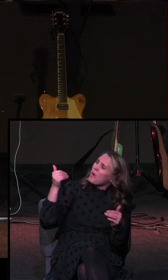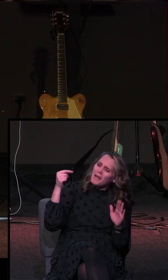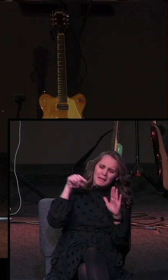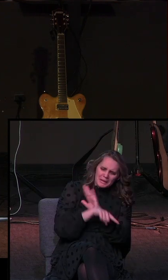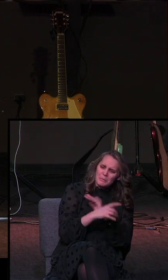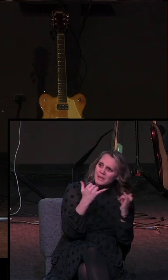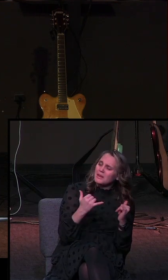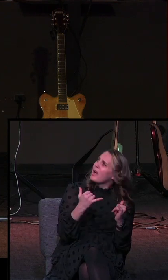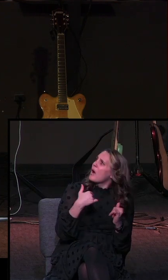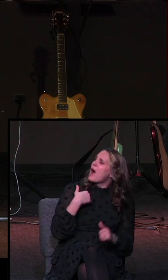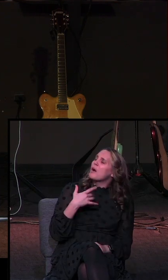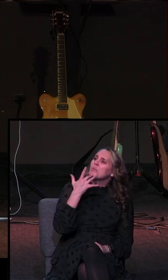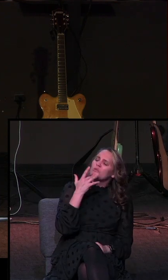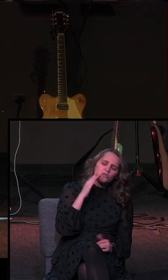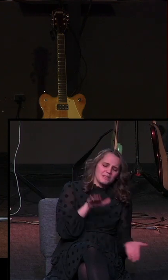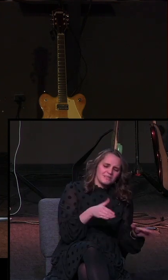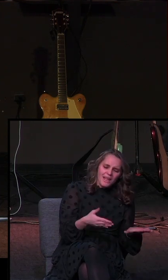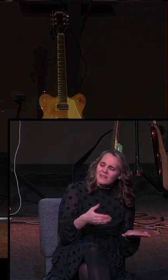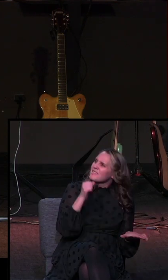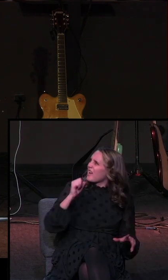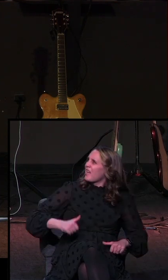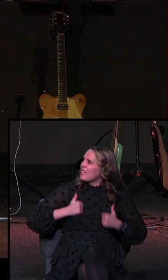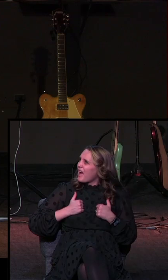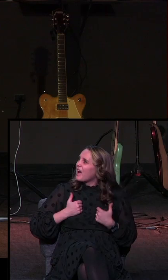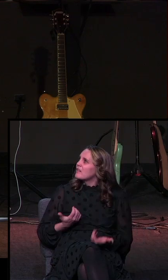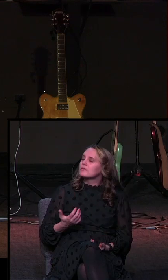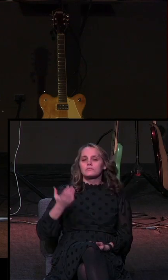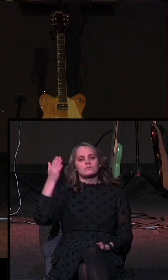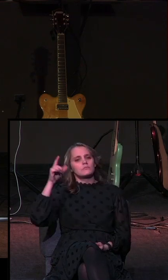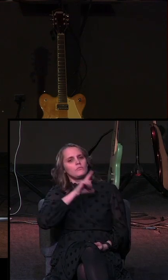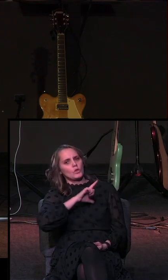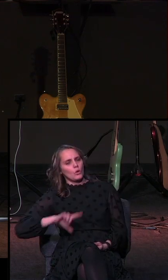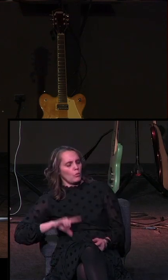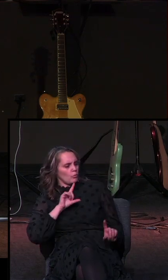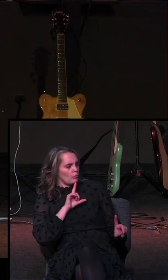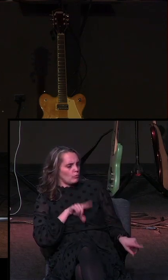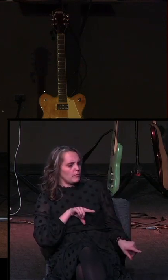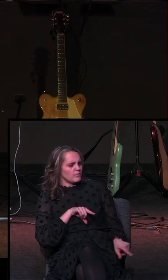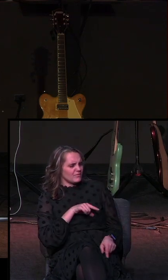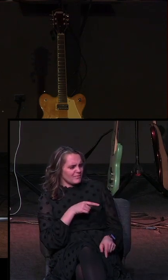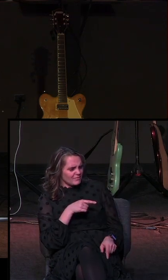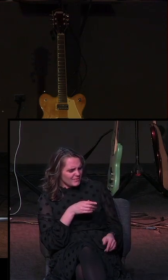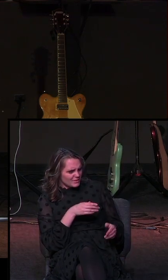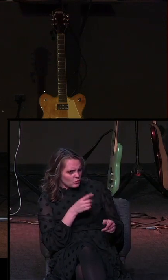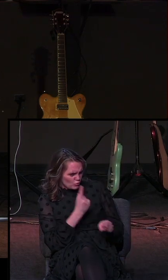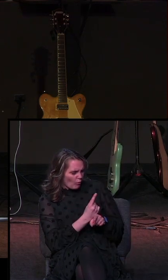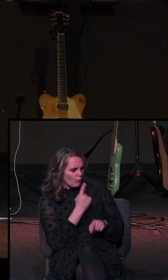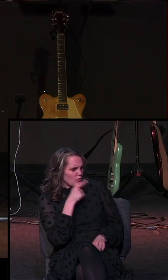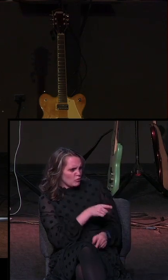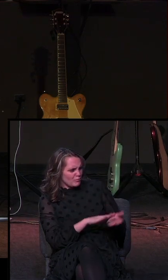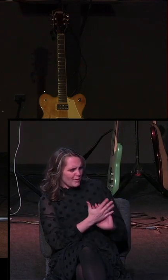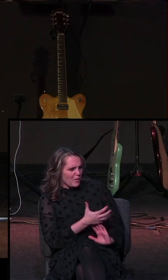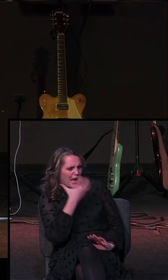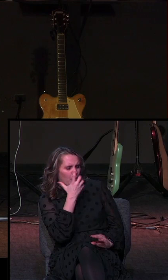predicted will not happen.' The Lord replied, 'Is it right for you to be angry about this?'"